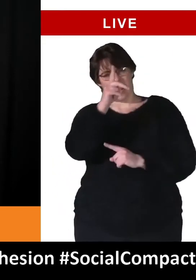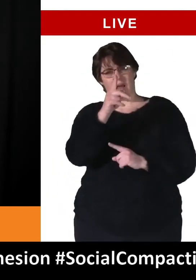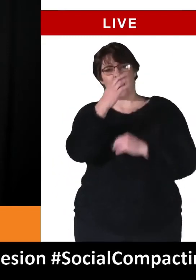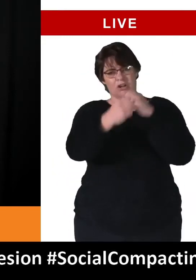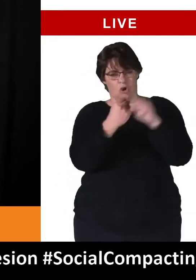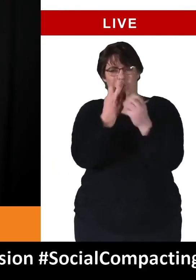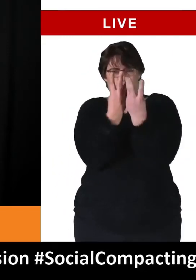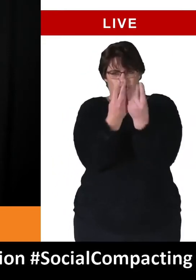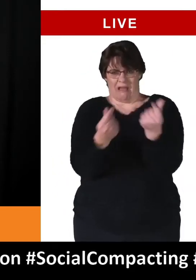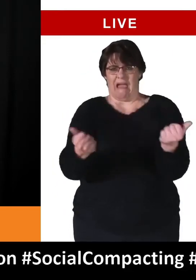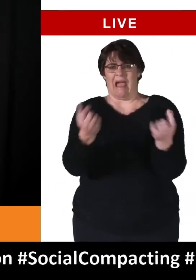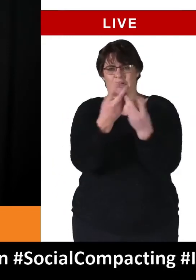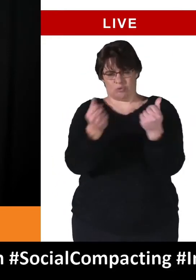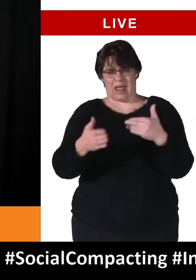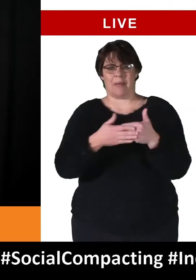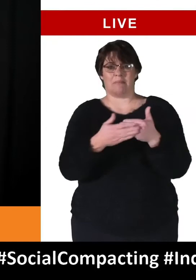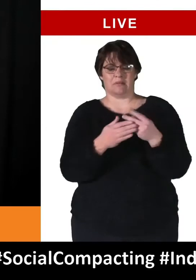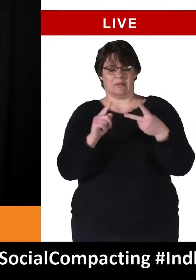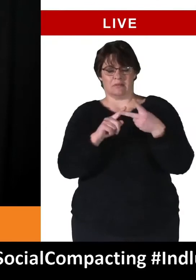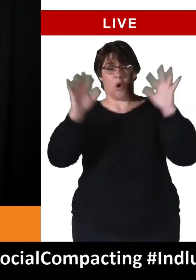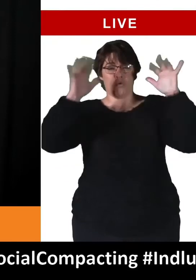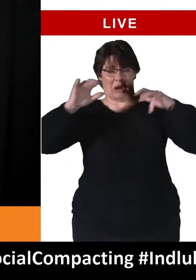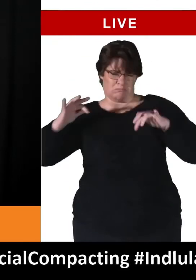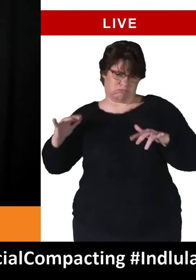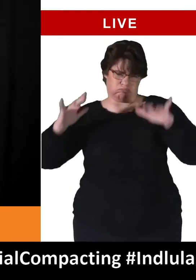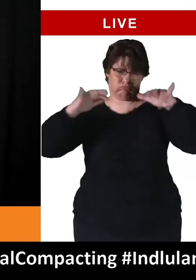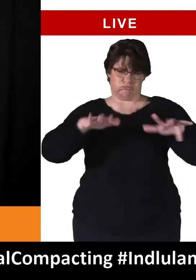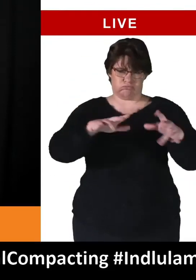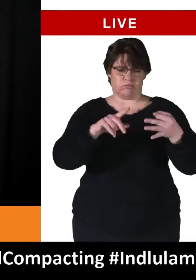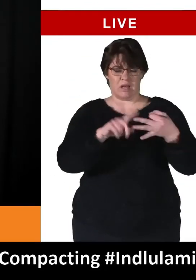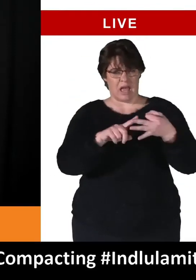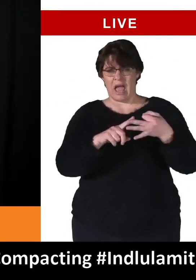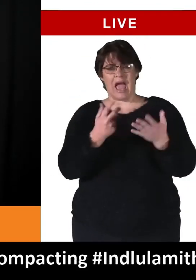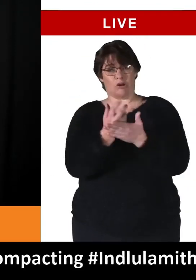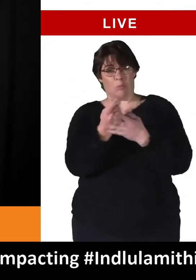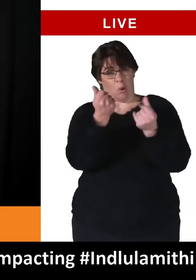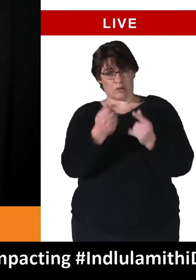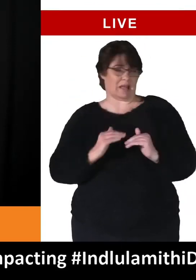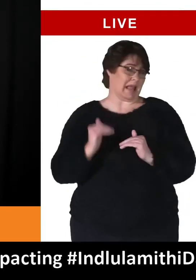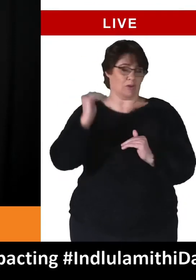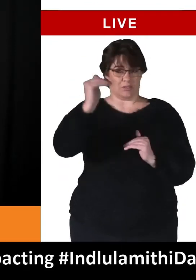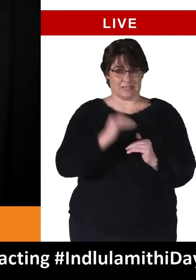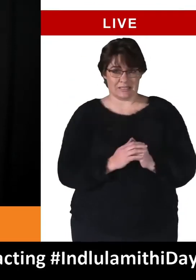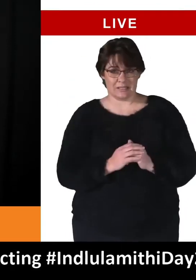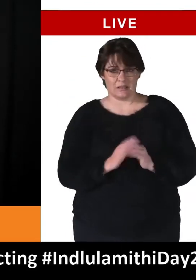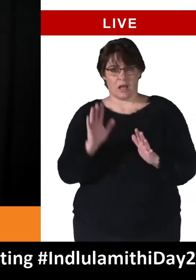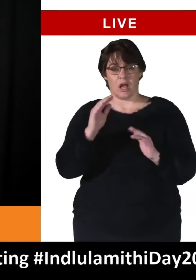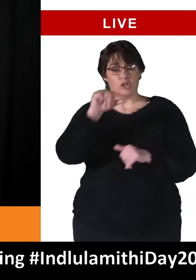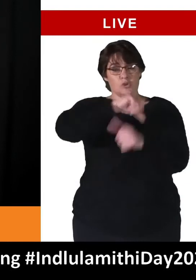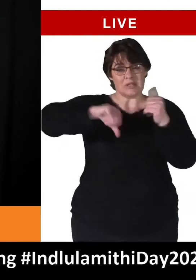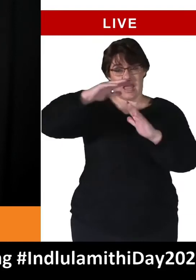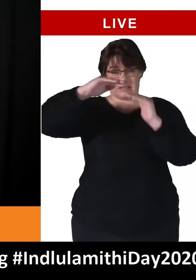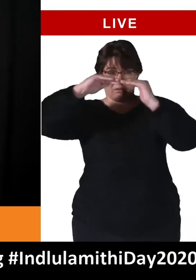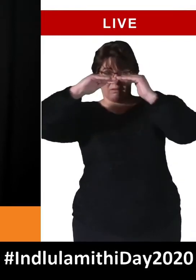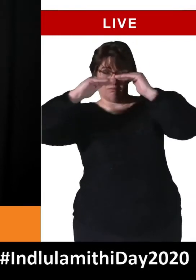multi-year droughts, extreme flooding, and increasing economic costs. A highly unequal society will